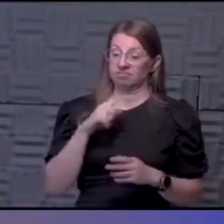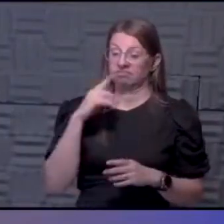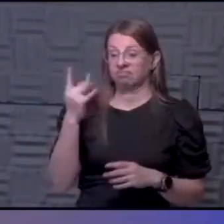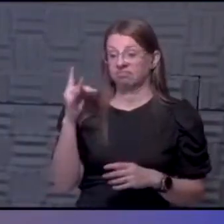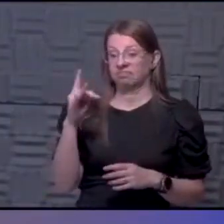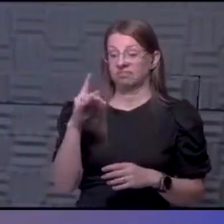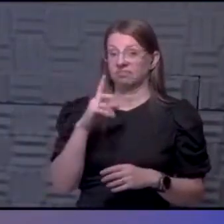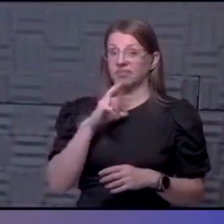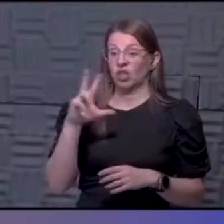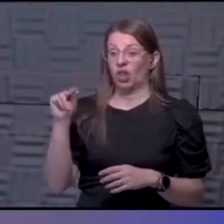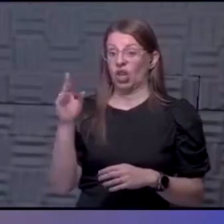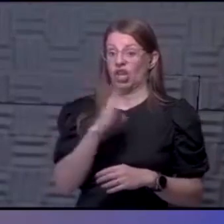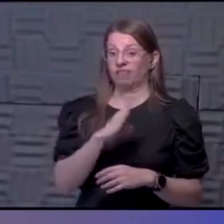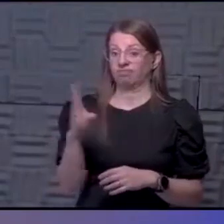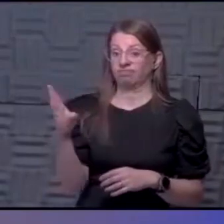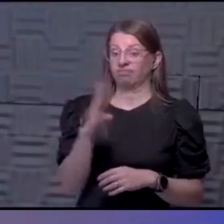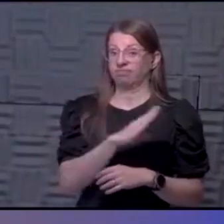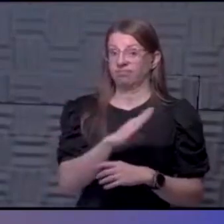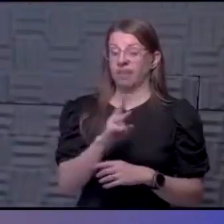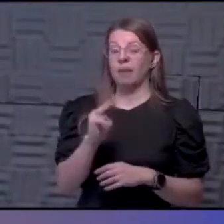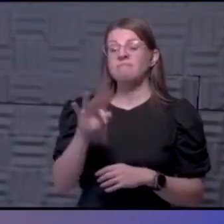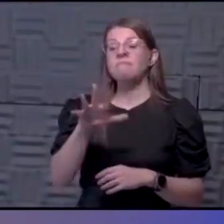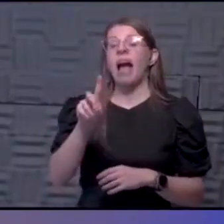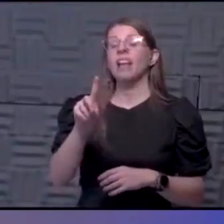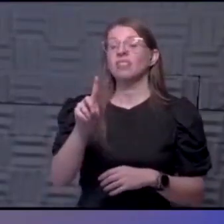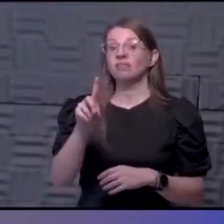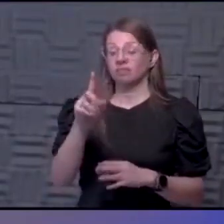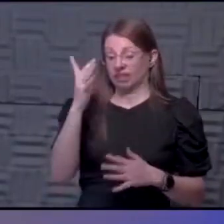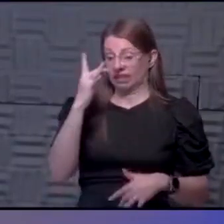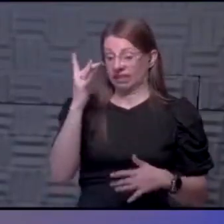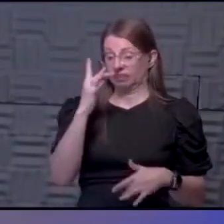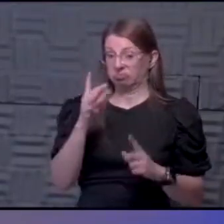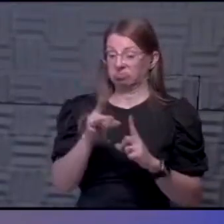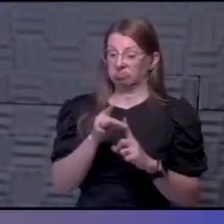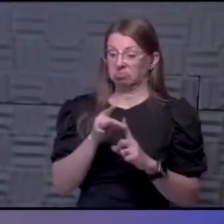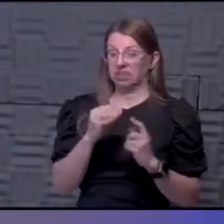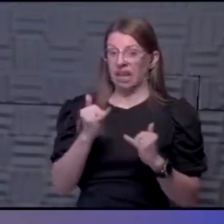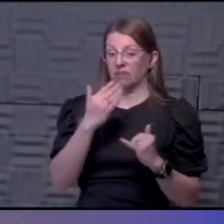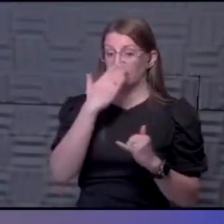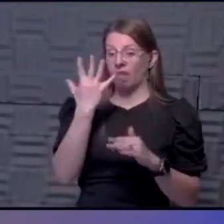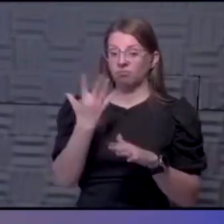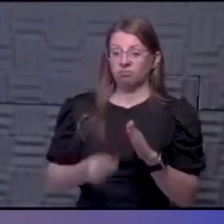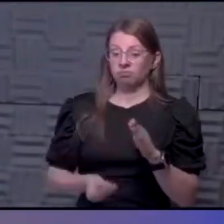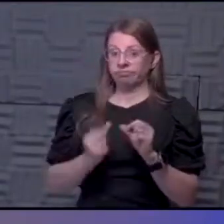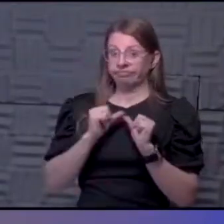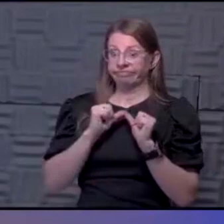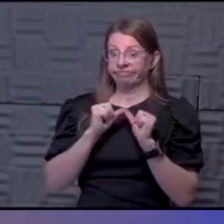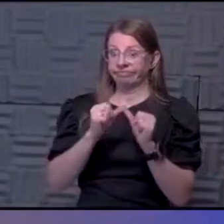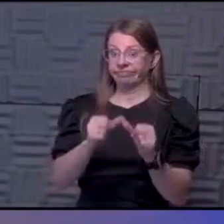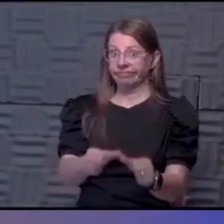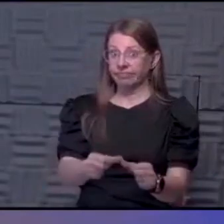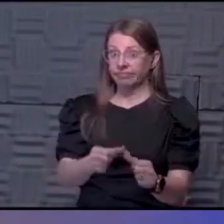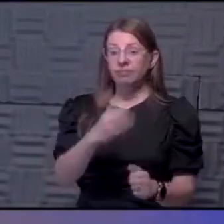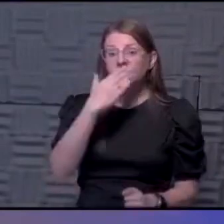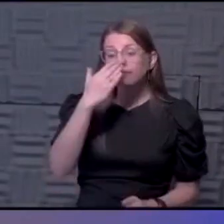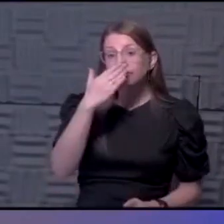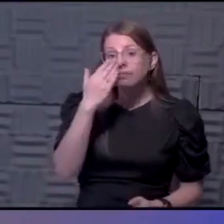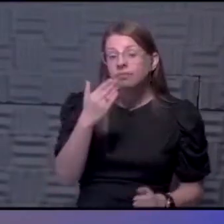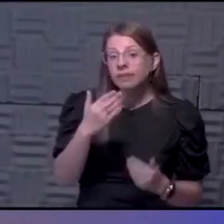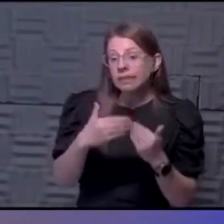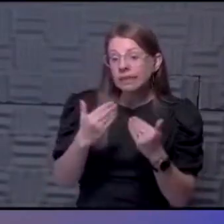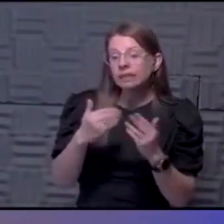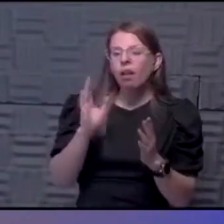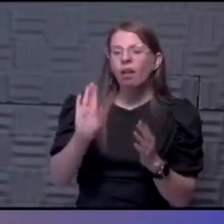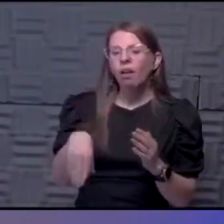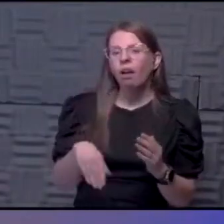18 to 30-year-olds who had a very mild course of disease, and now they have no sense of smell. And, sense of smell is easy to say,